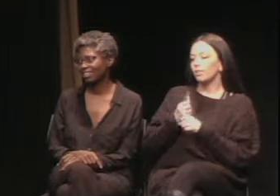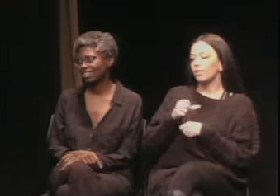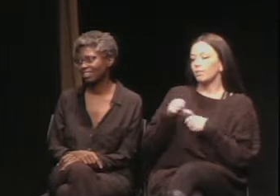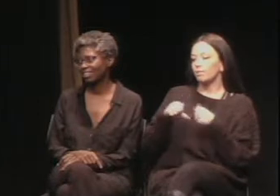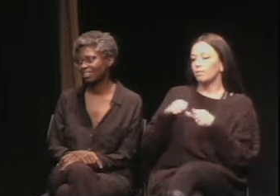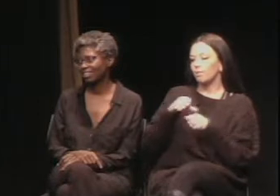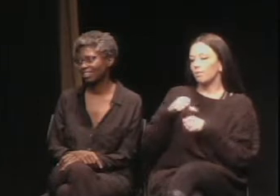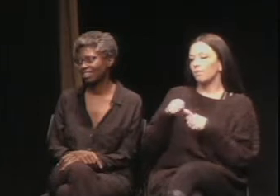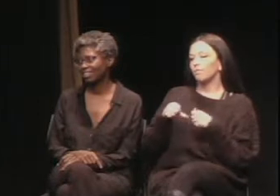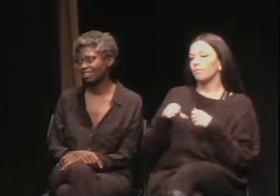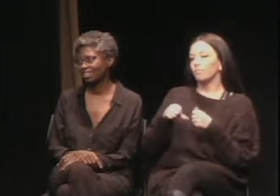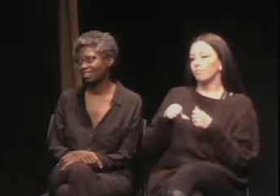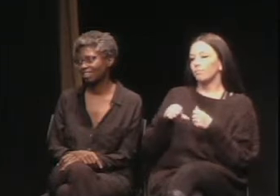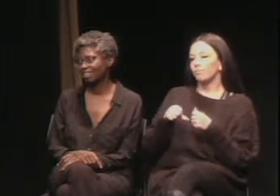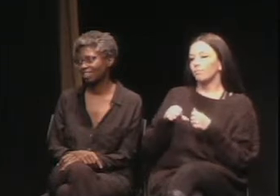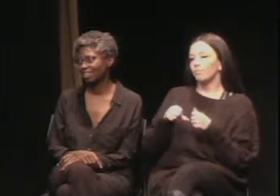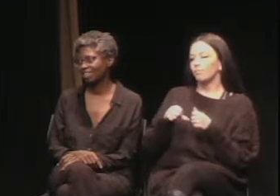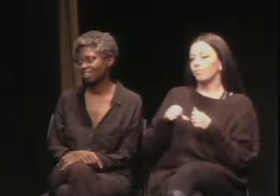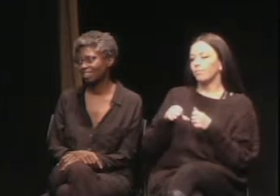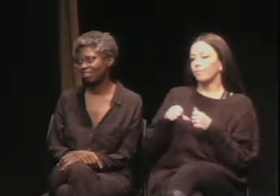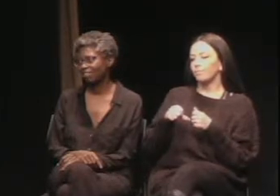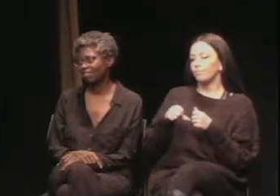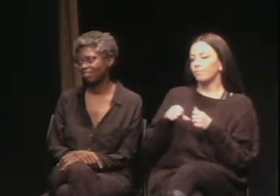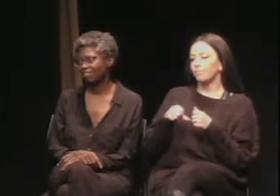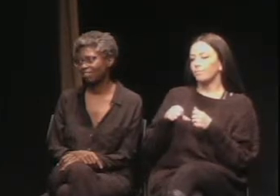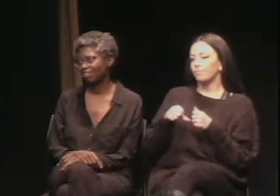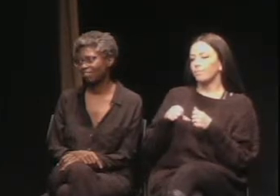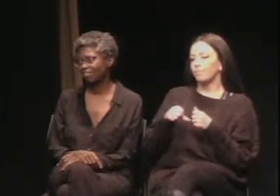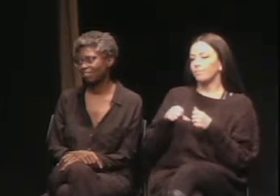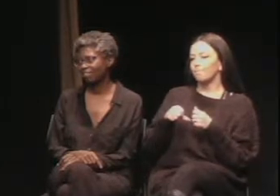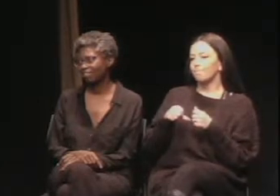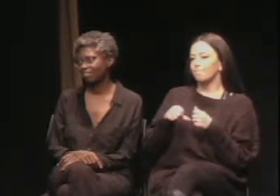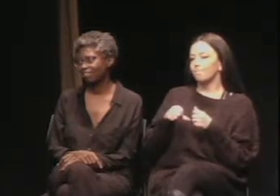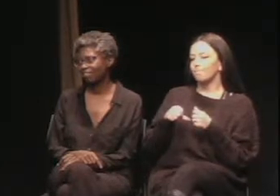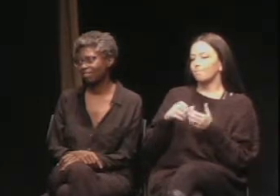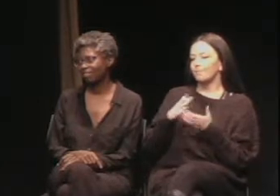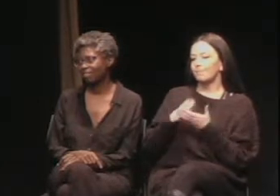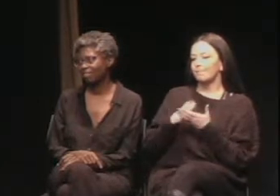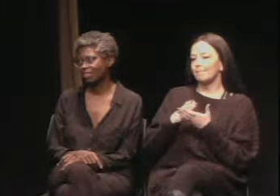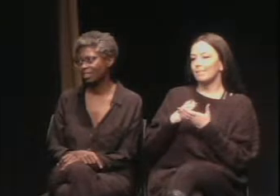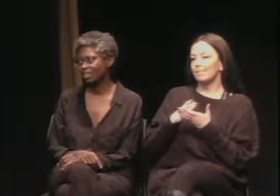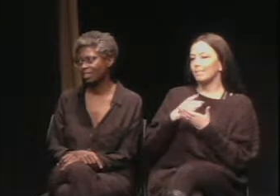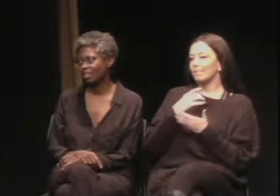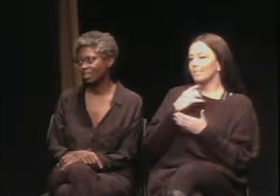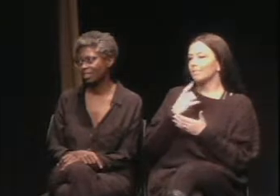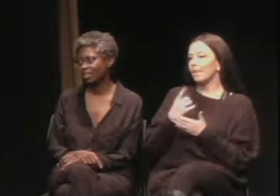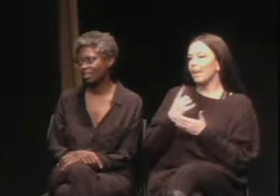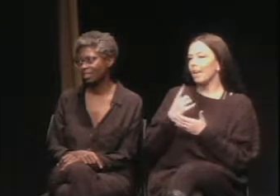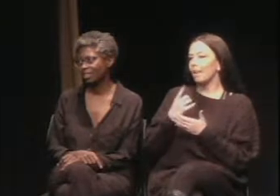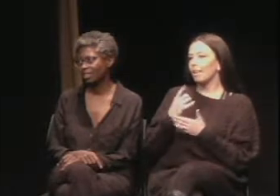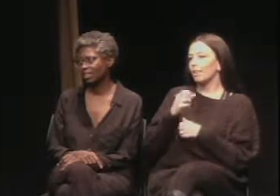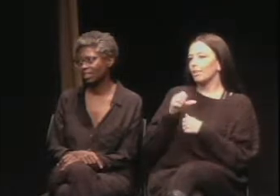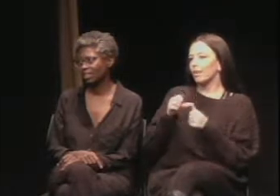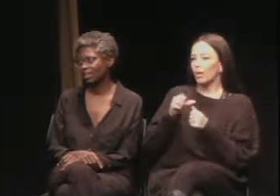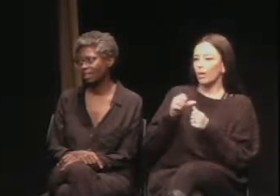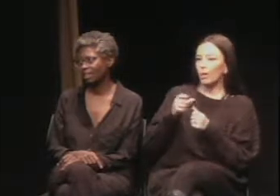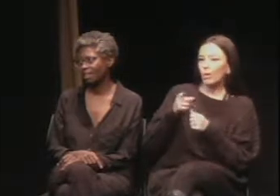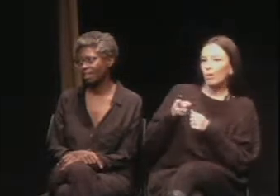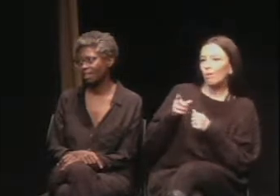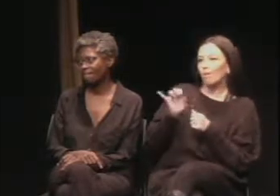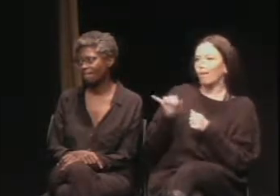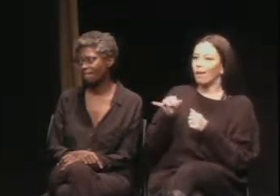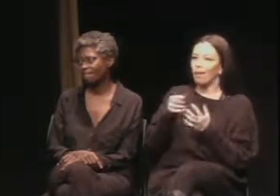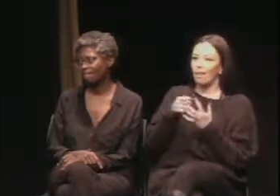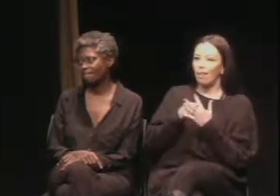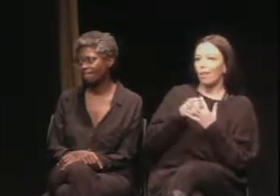other and stop telling each other, oh, you hot in the behind, or you're this, you're